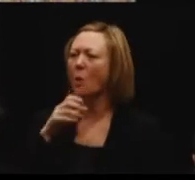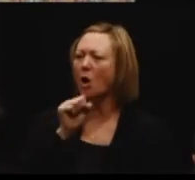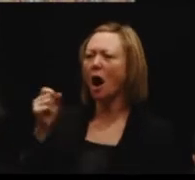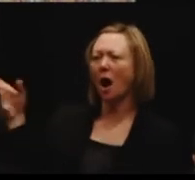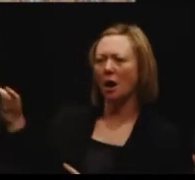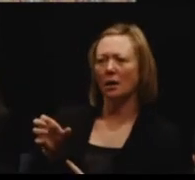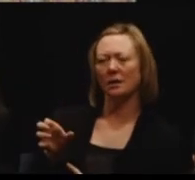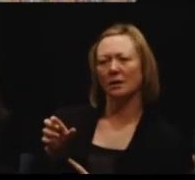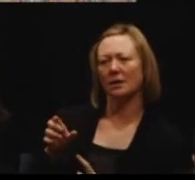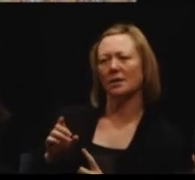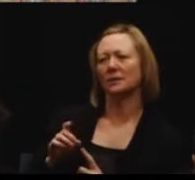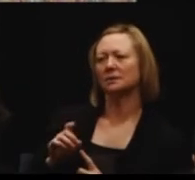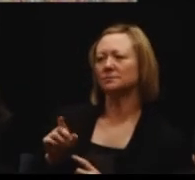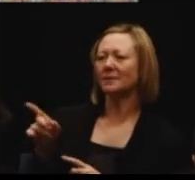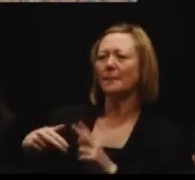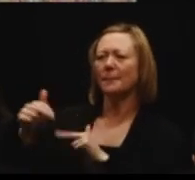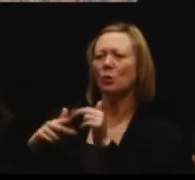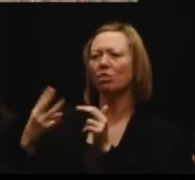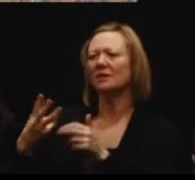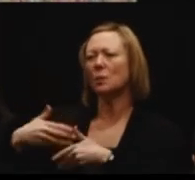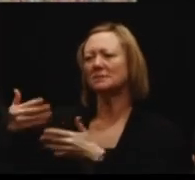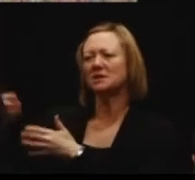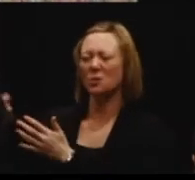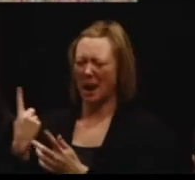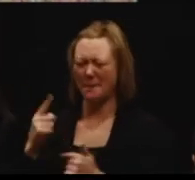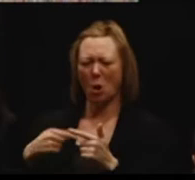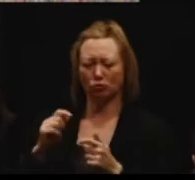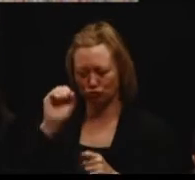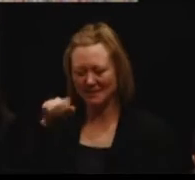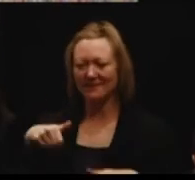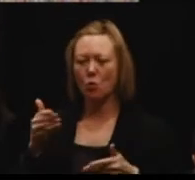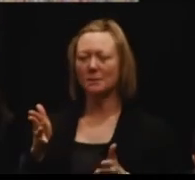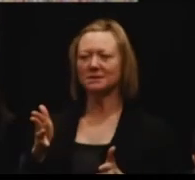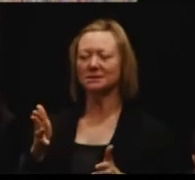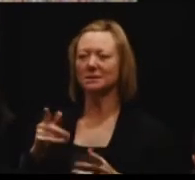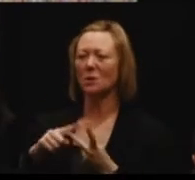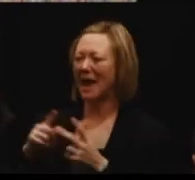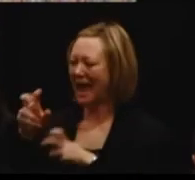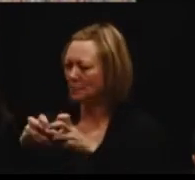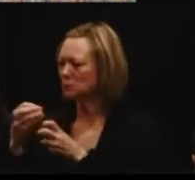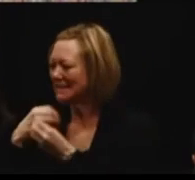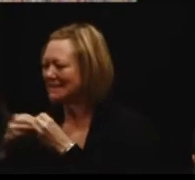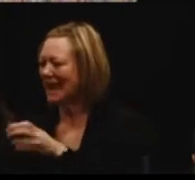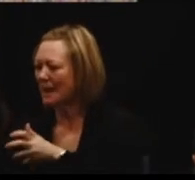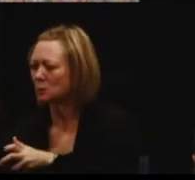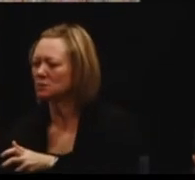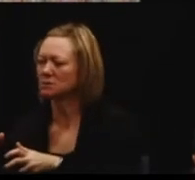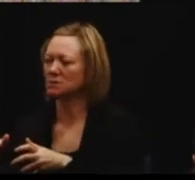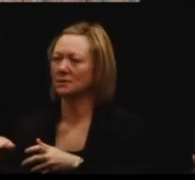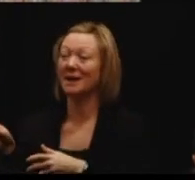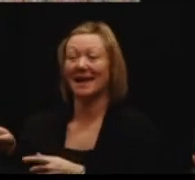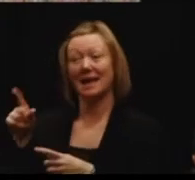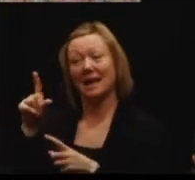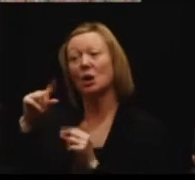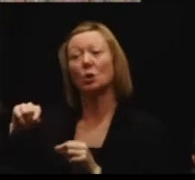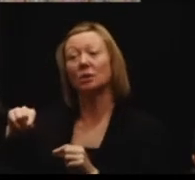himself, one about transformers, one about animals eating animals, and I can't remember the other one, but him doing that and being able to fix it on the run in front of people while they're watching actually got him the